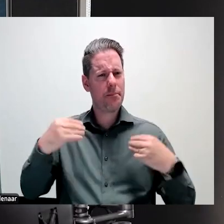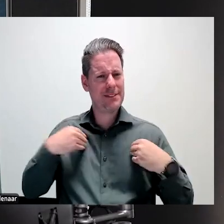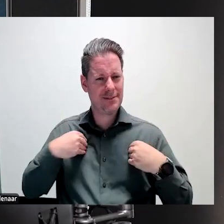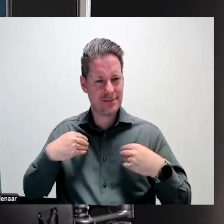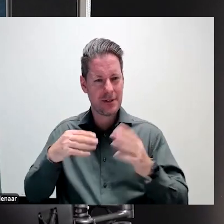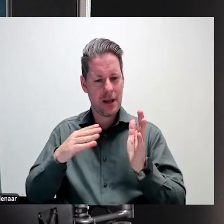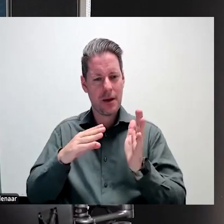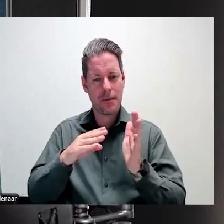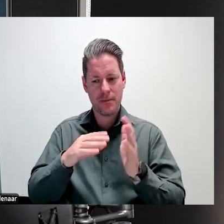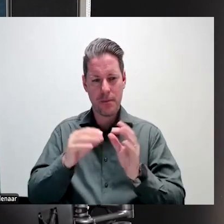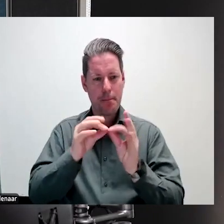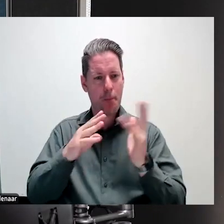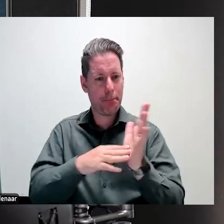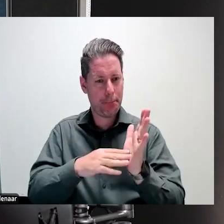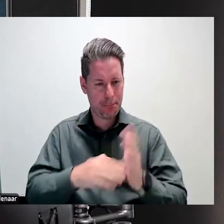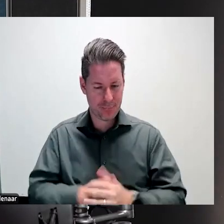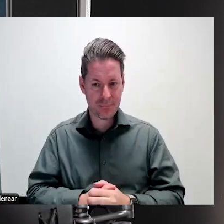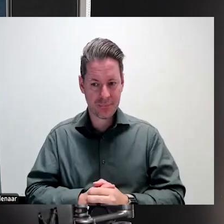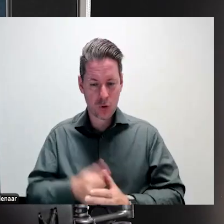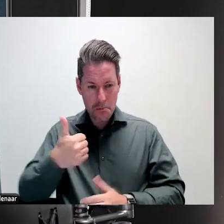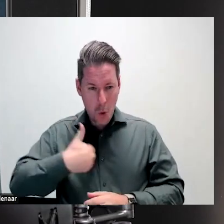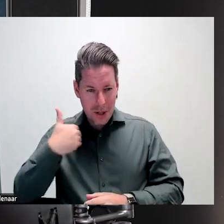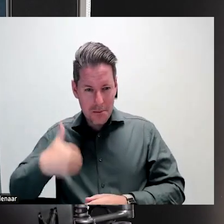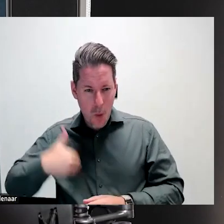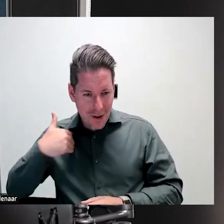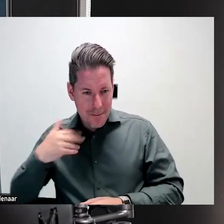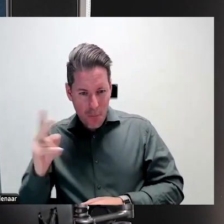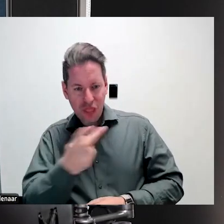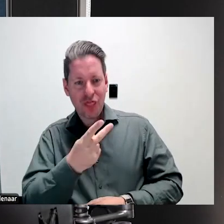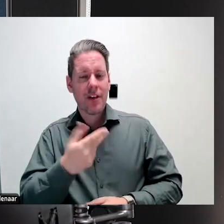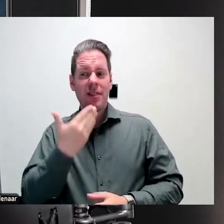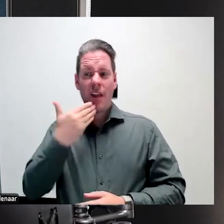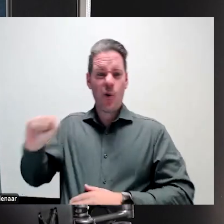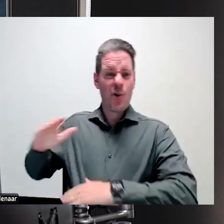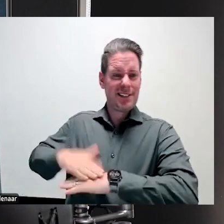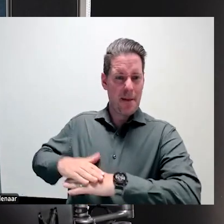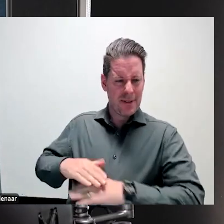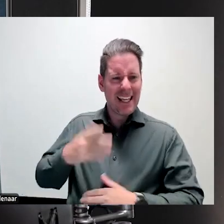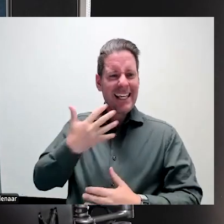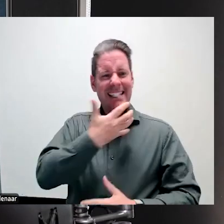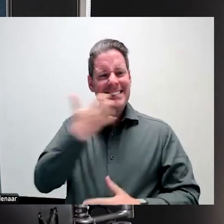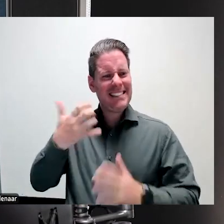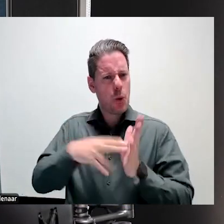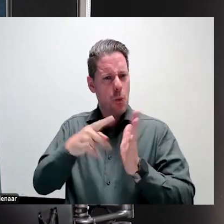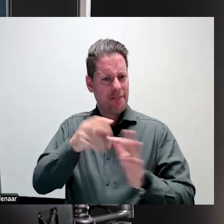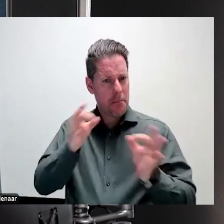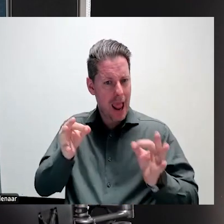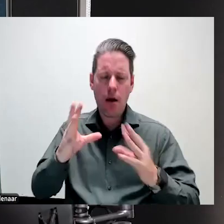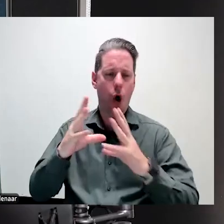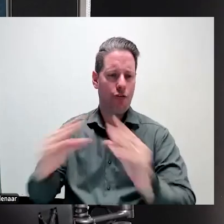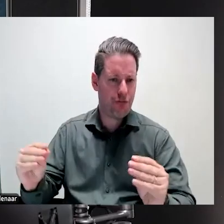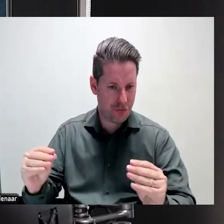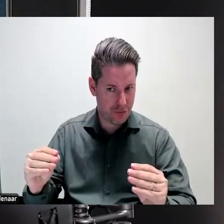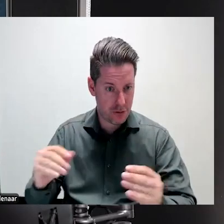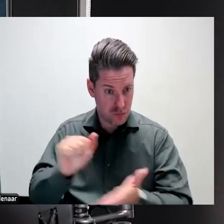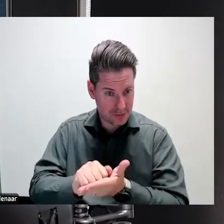Daniel. Morning, Susan. Morning, Brendan. Good morning. Thanks for your time today. So that heatwave warning has now been